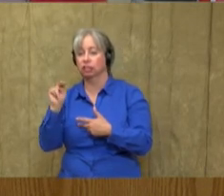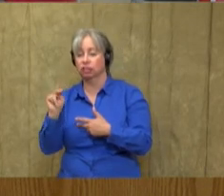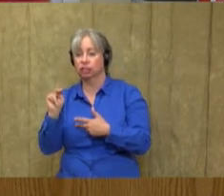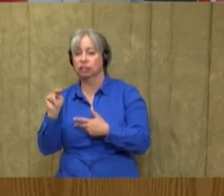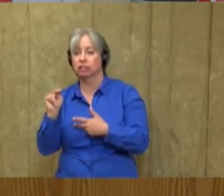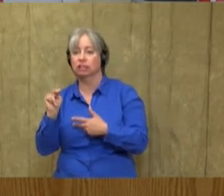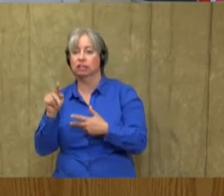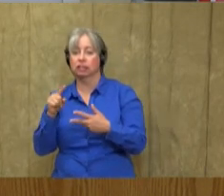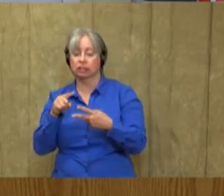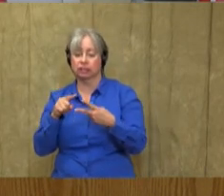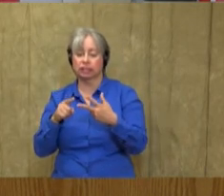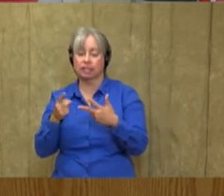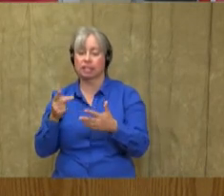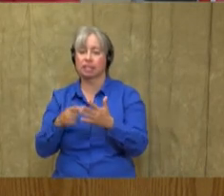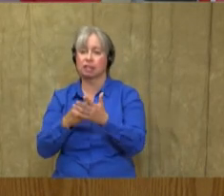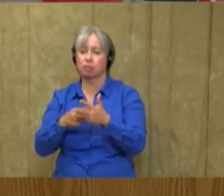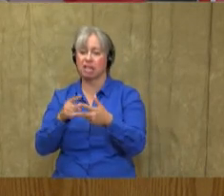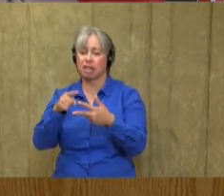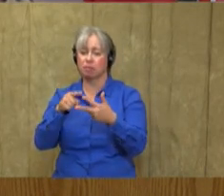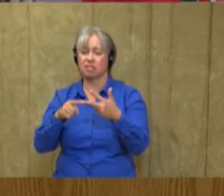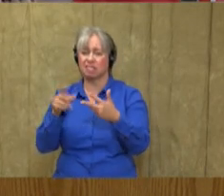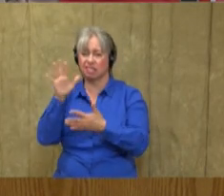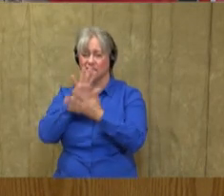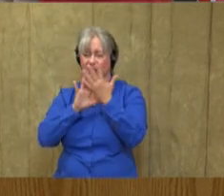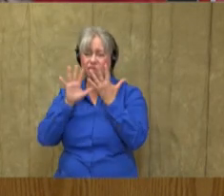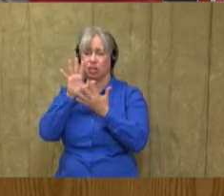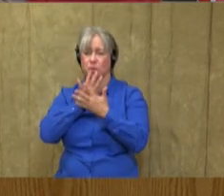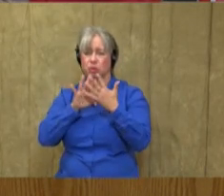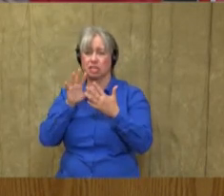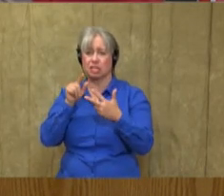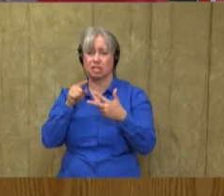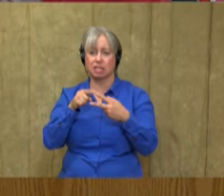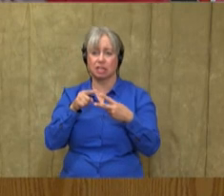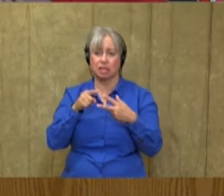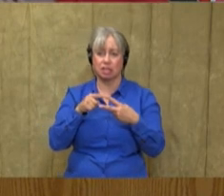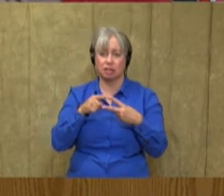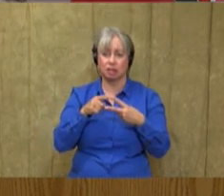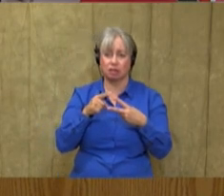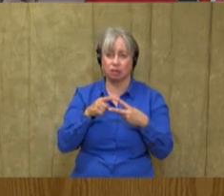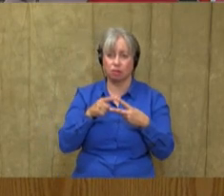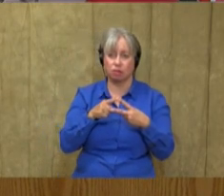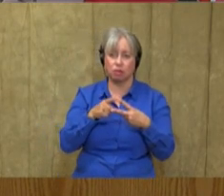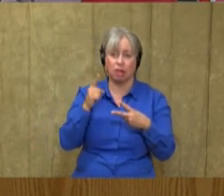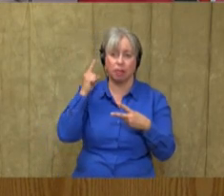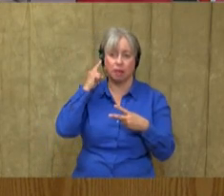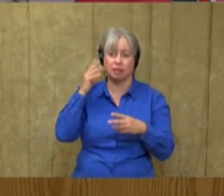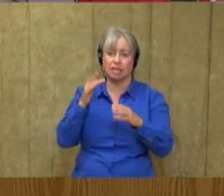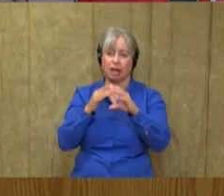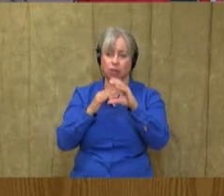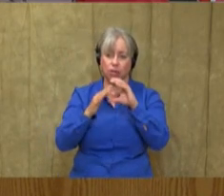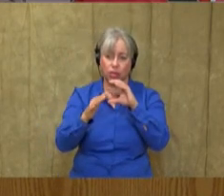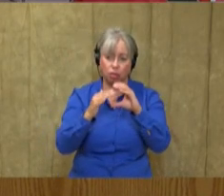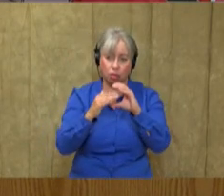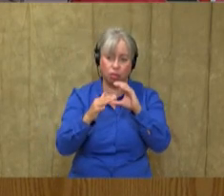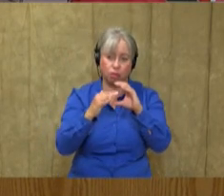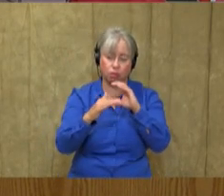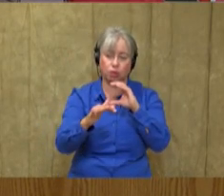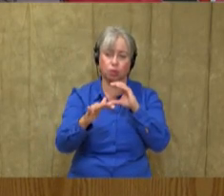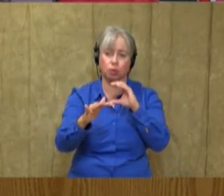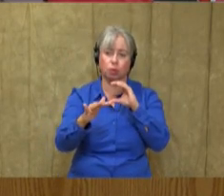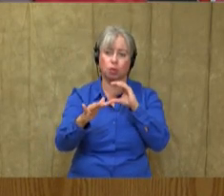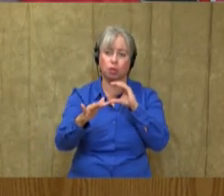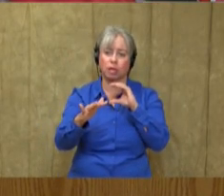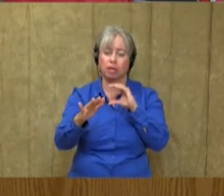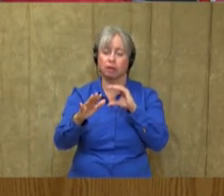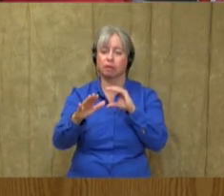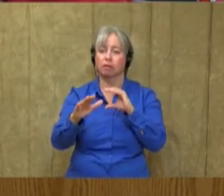diffraction and refraction a little bit confused, but refraction deals with the sound going through a medium